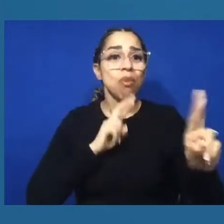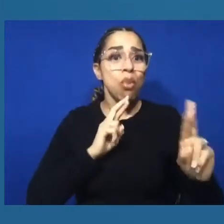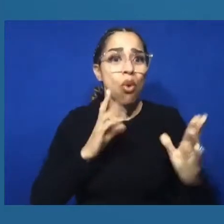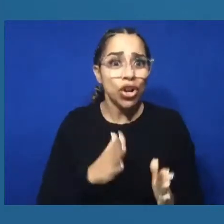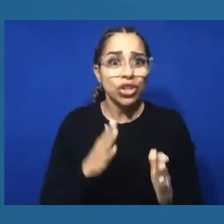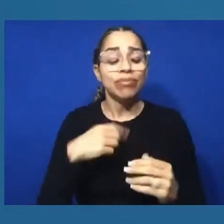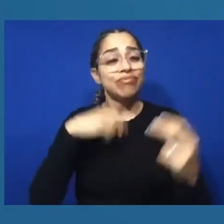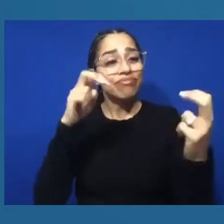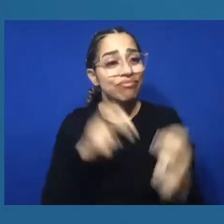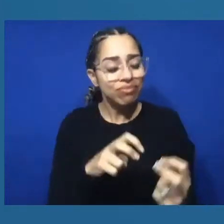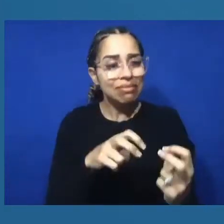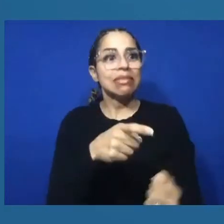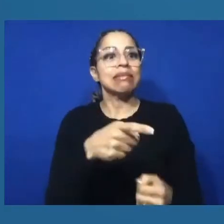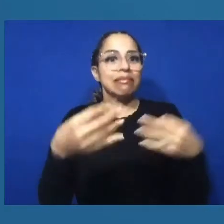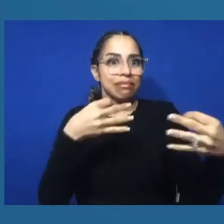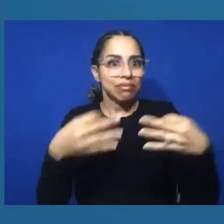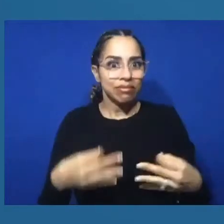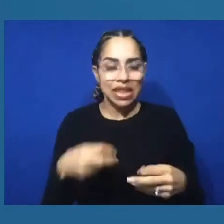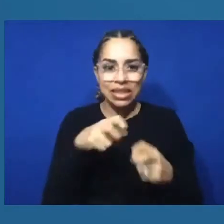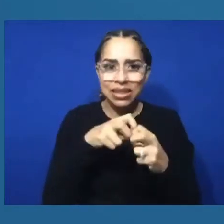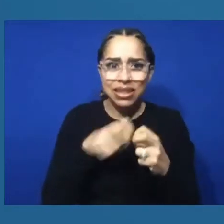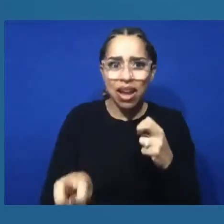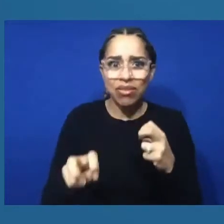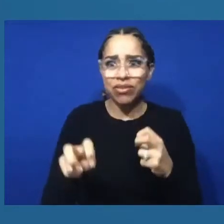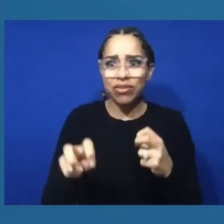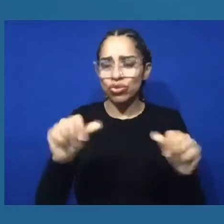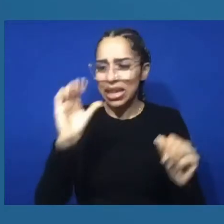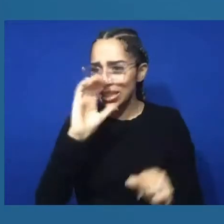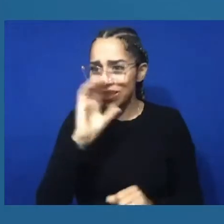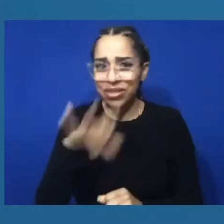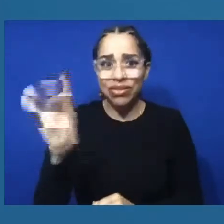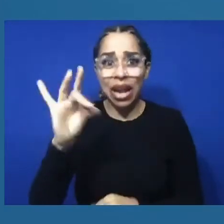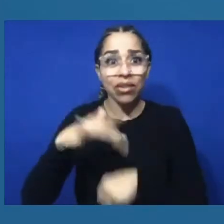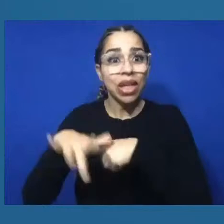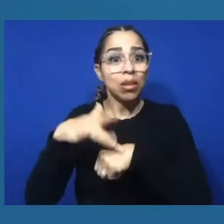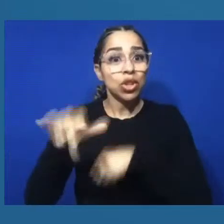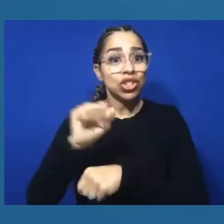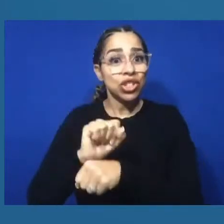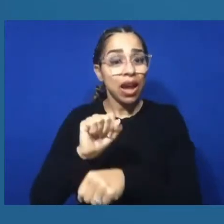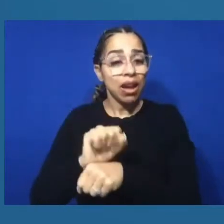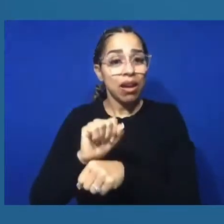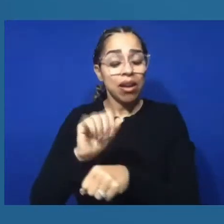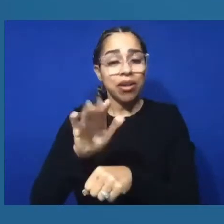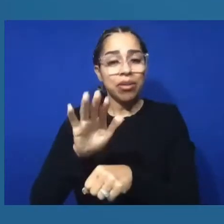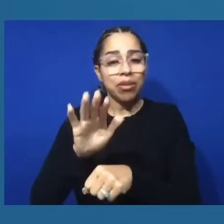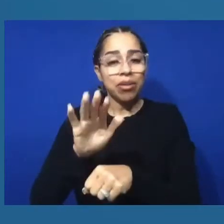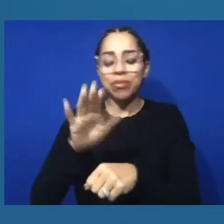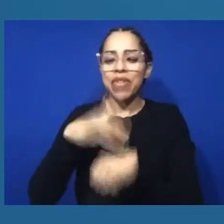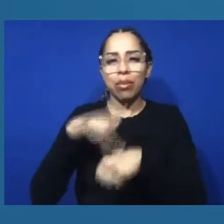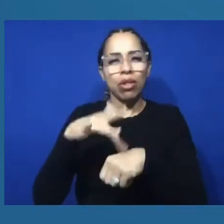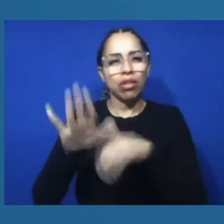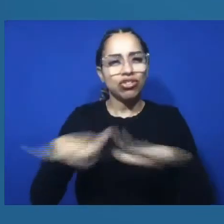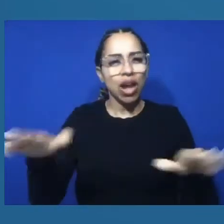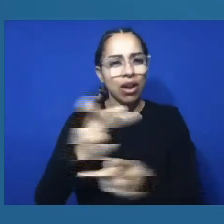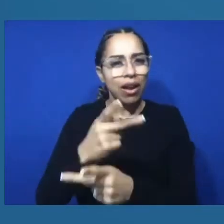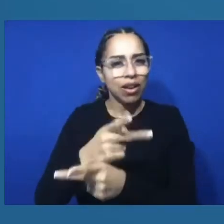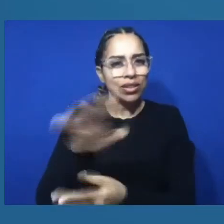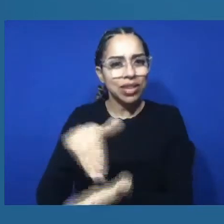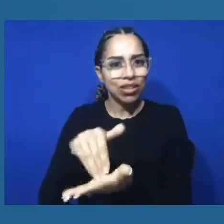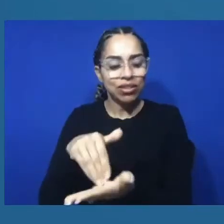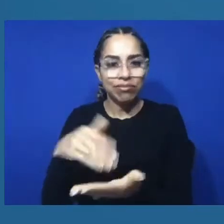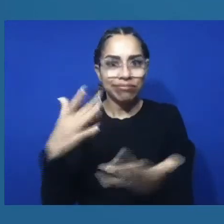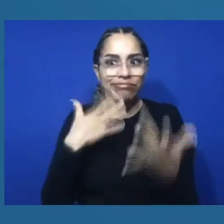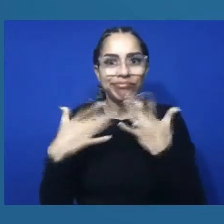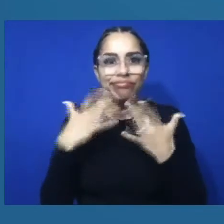is to even find a slot. We have a real shortage of child care slots. That's why we're putting $110 million